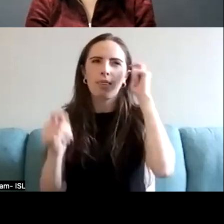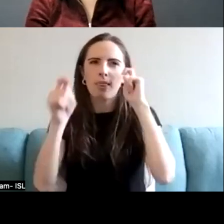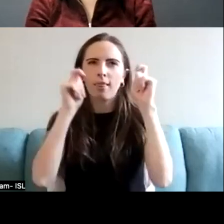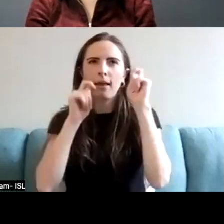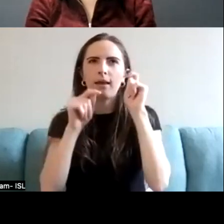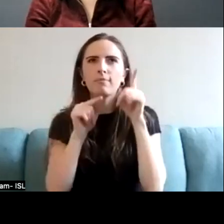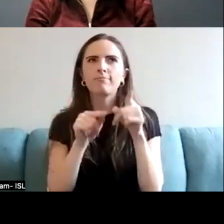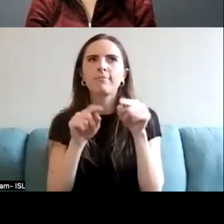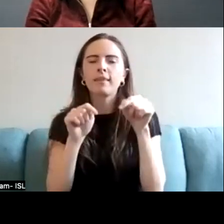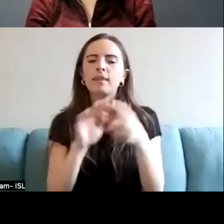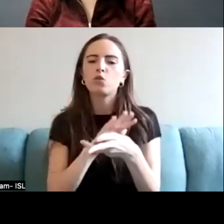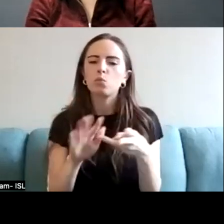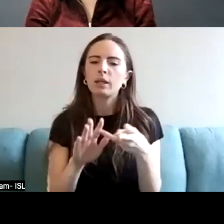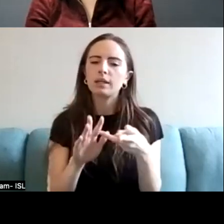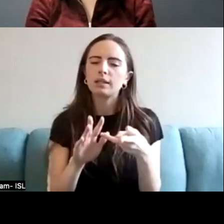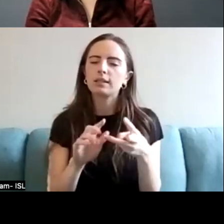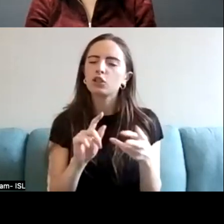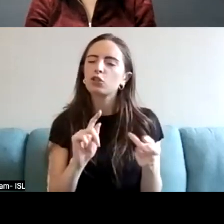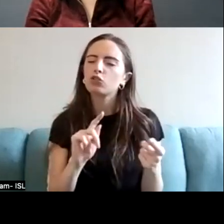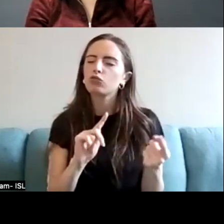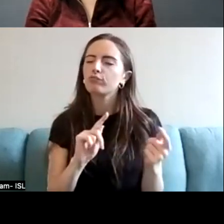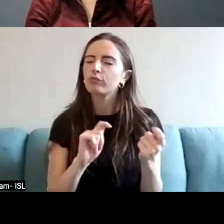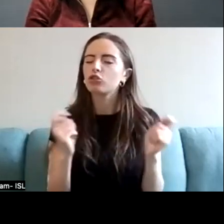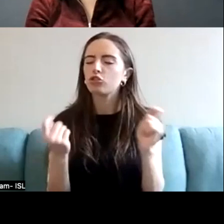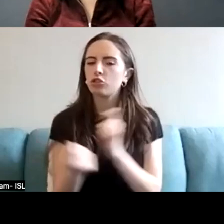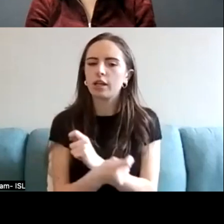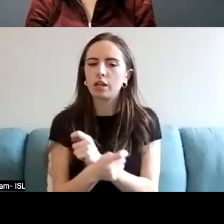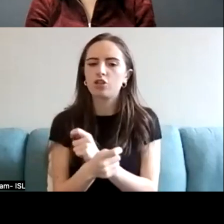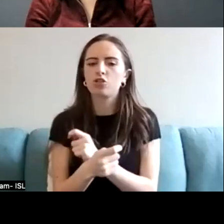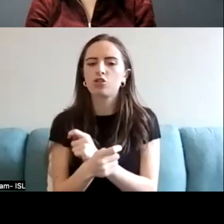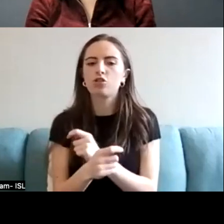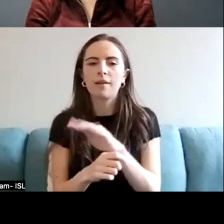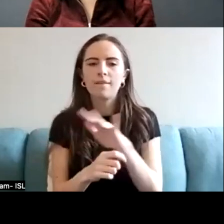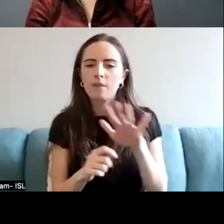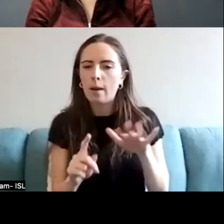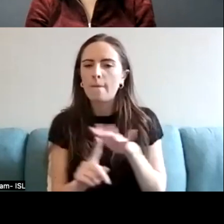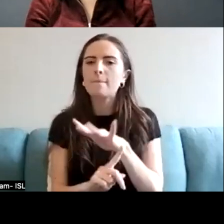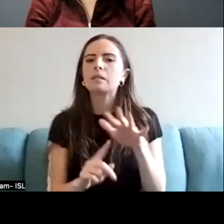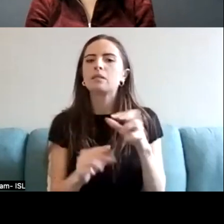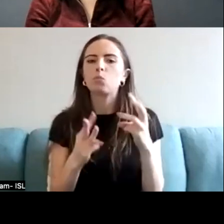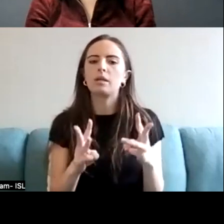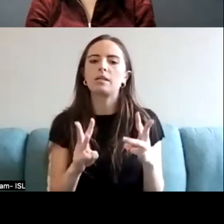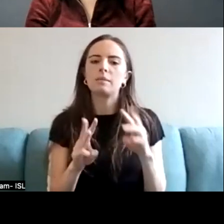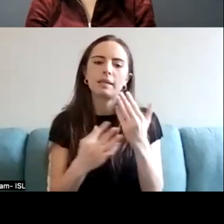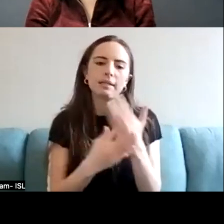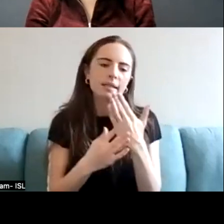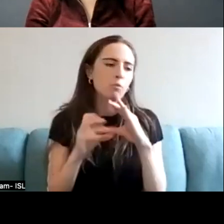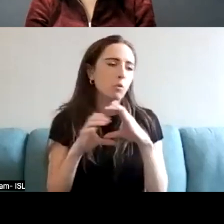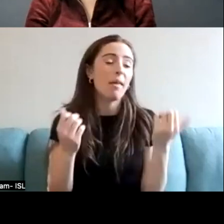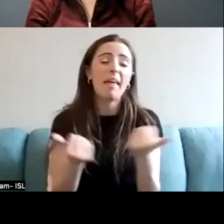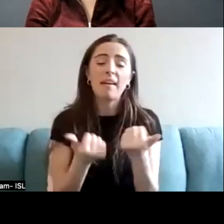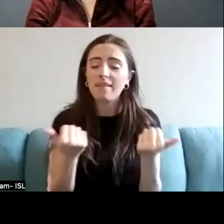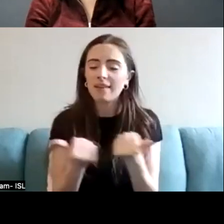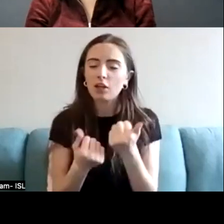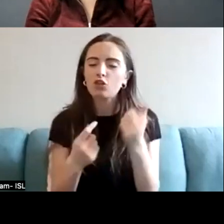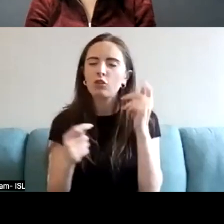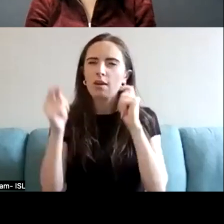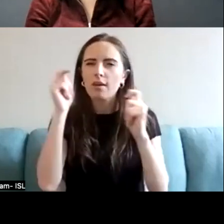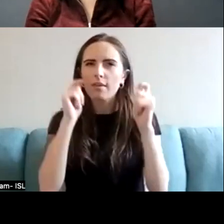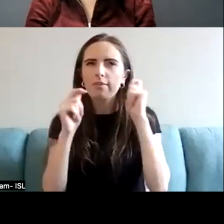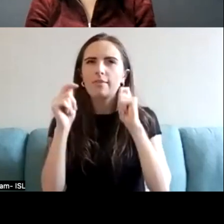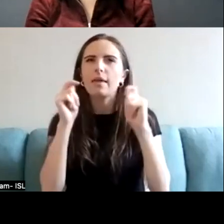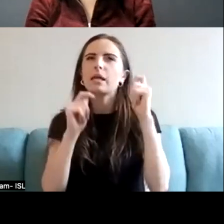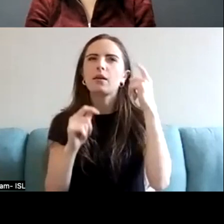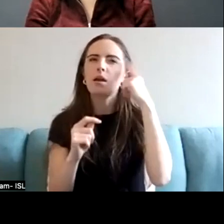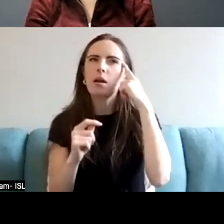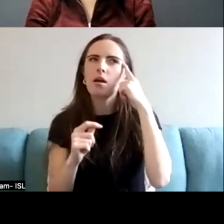creating an environment that is more equitable and inclusive of everybody? So whatever that is today, I'd really encourage you just to kind of have a